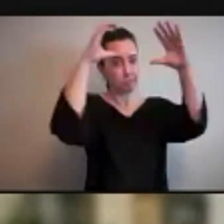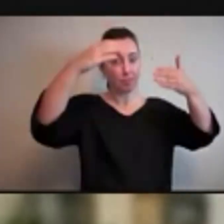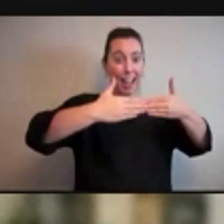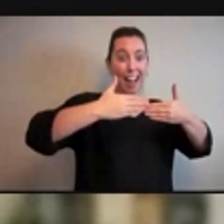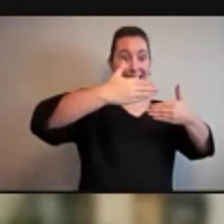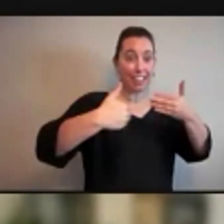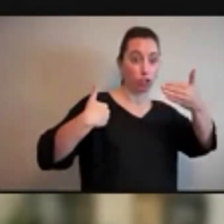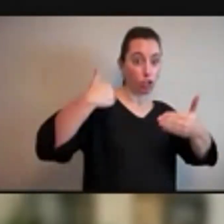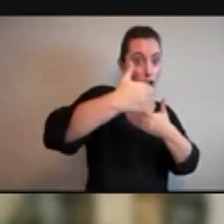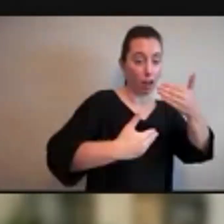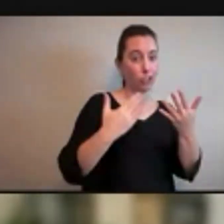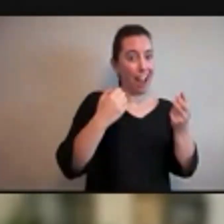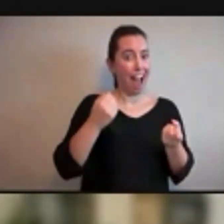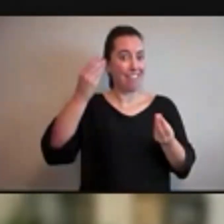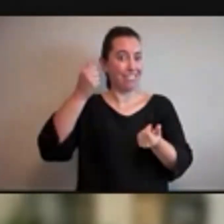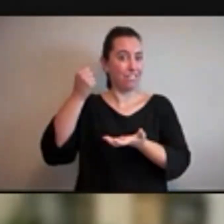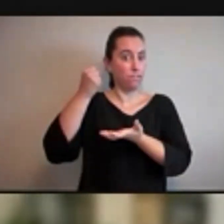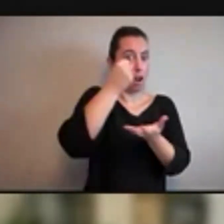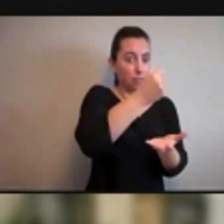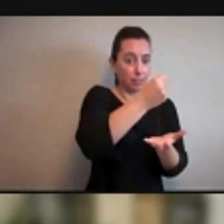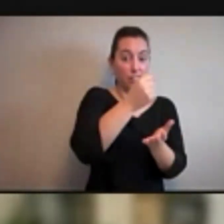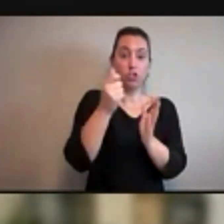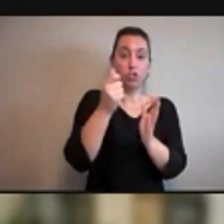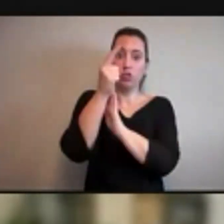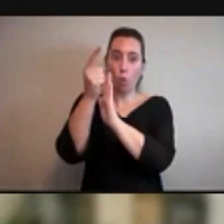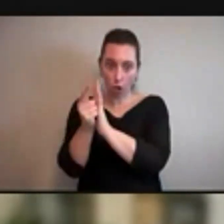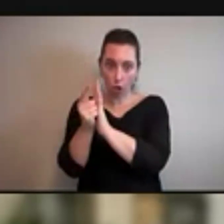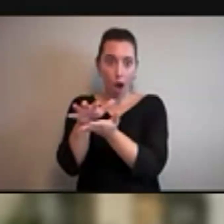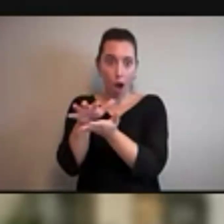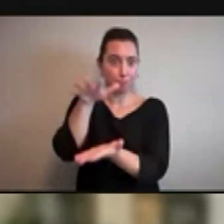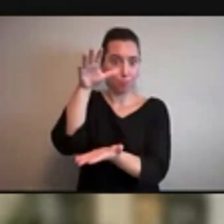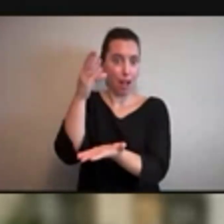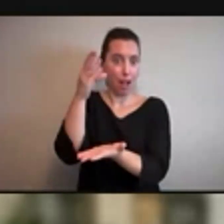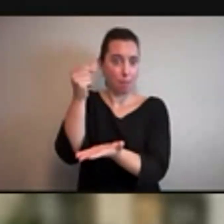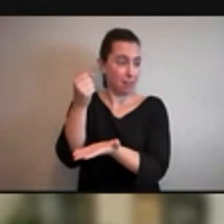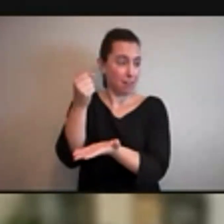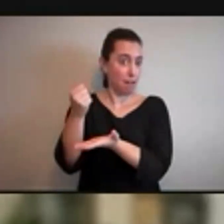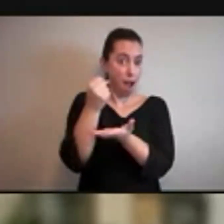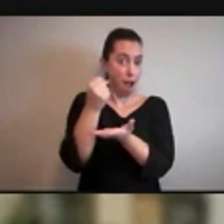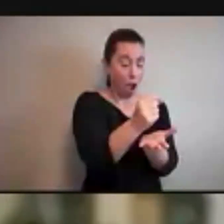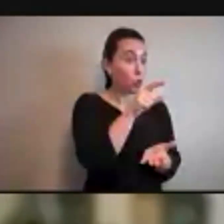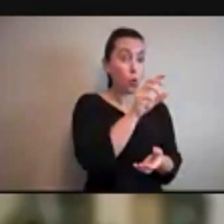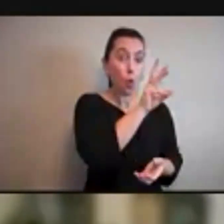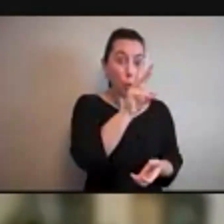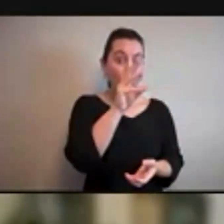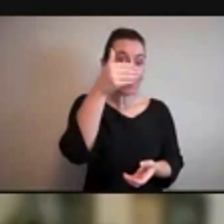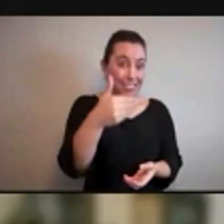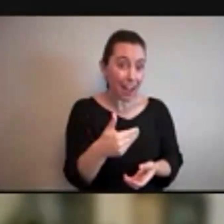happy because they have funds to do their new websites using templates.